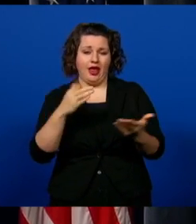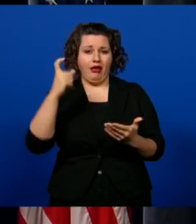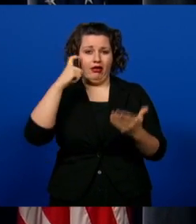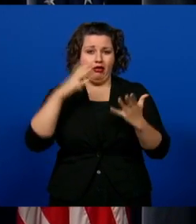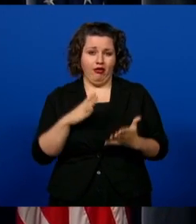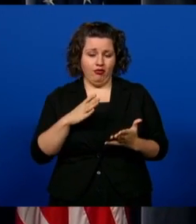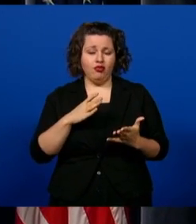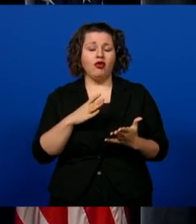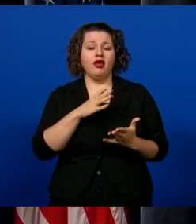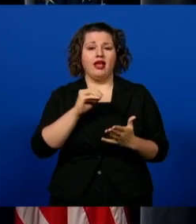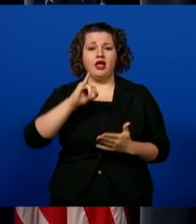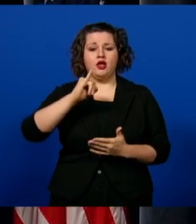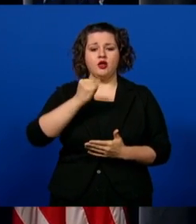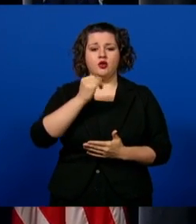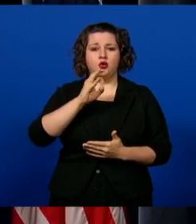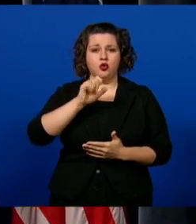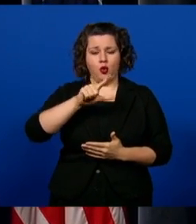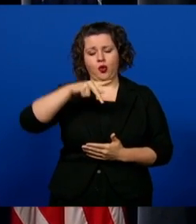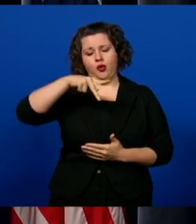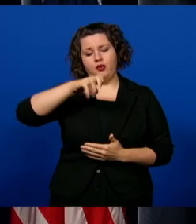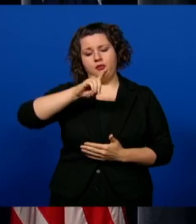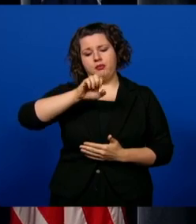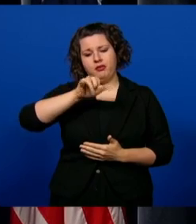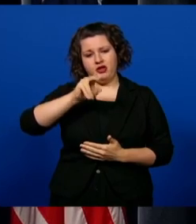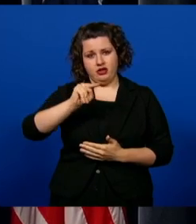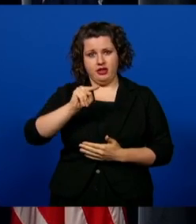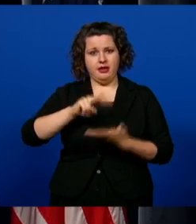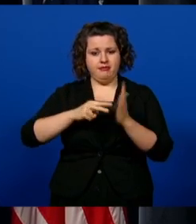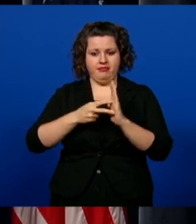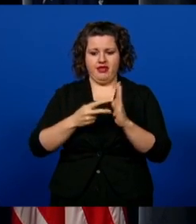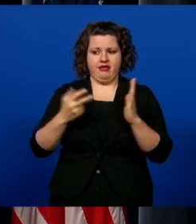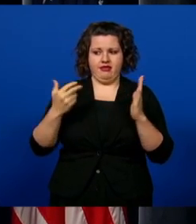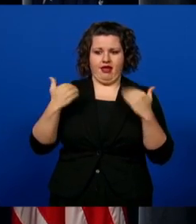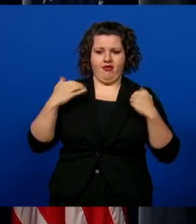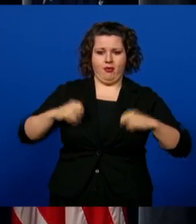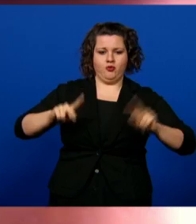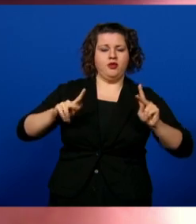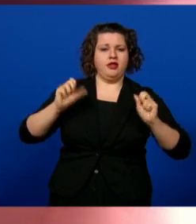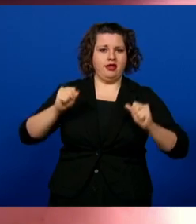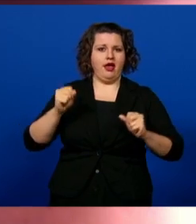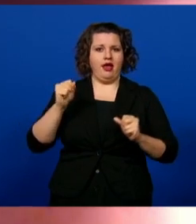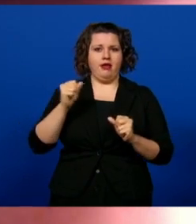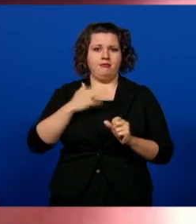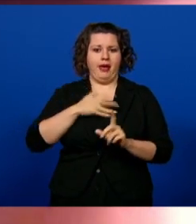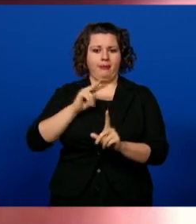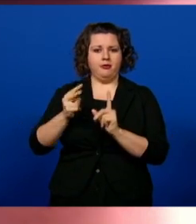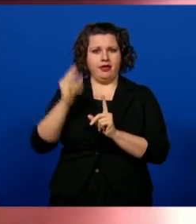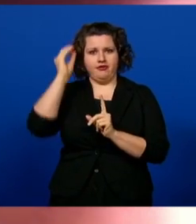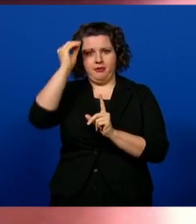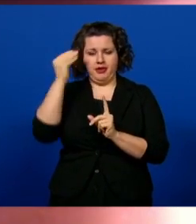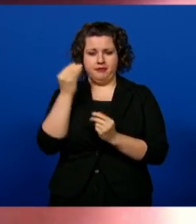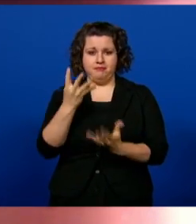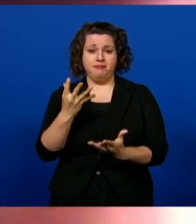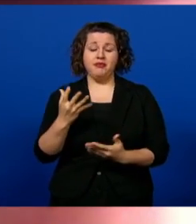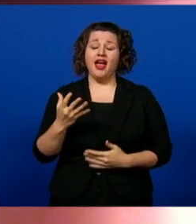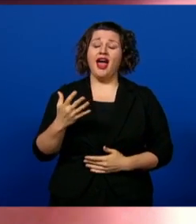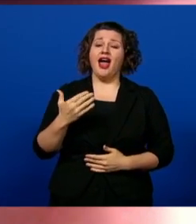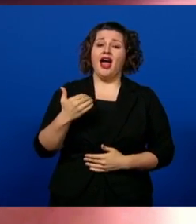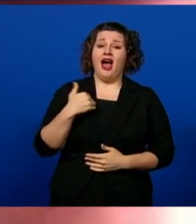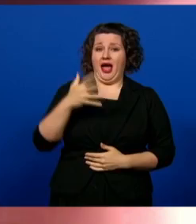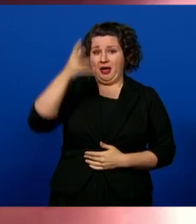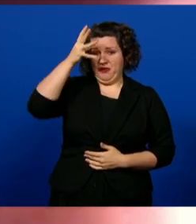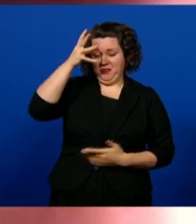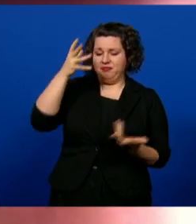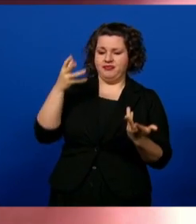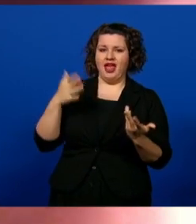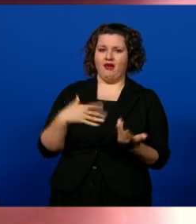Reynolds, and Joe Pedersen for allowing me the opportunity to give you my perspective this morning. I'm the father of 2 children in the Cardinal Community